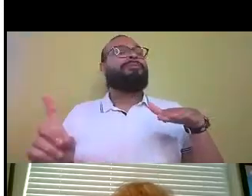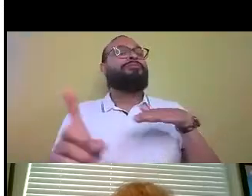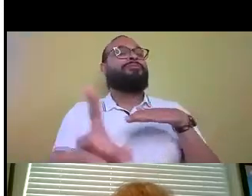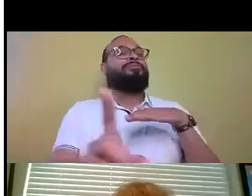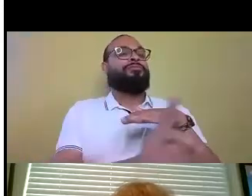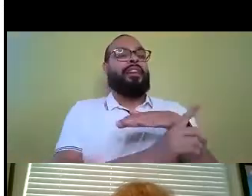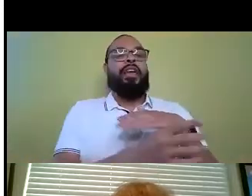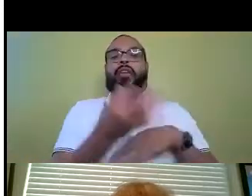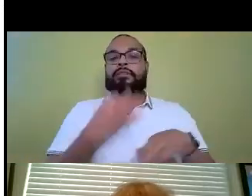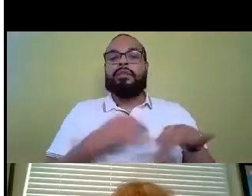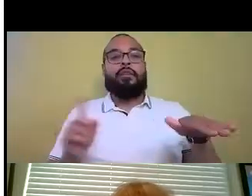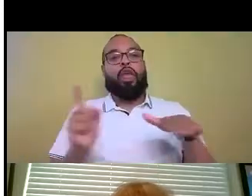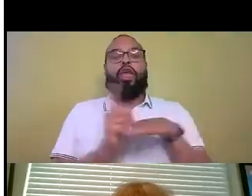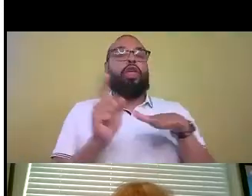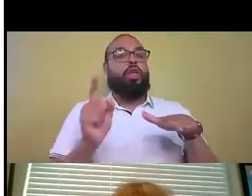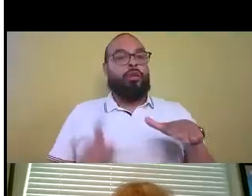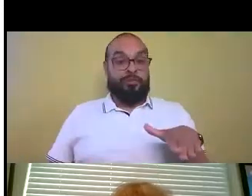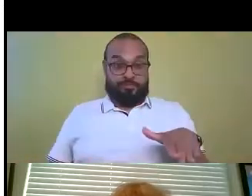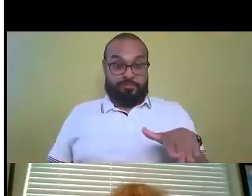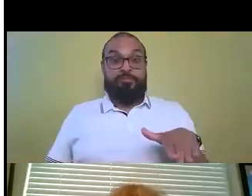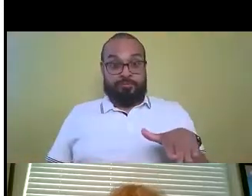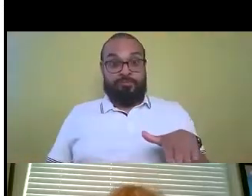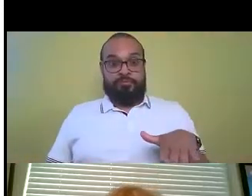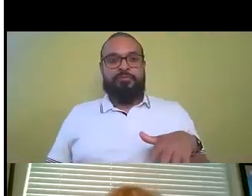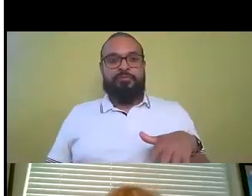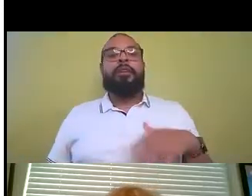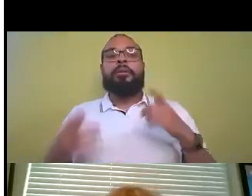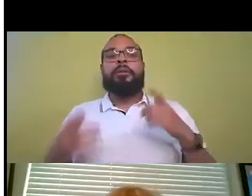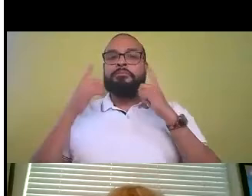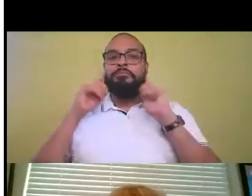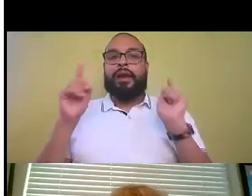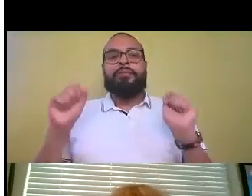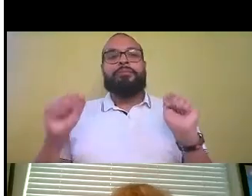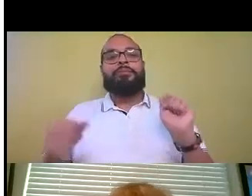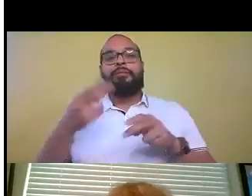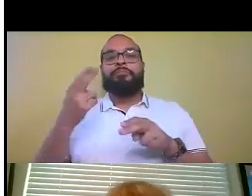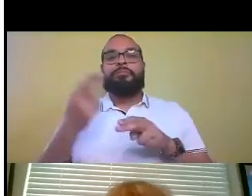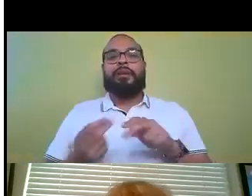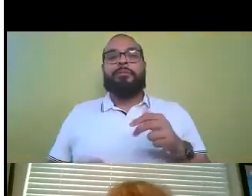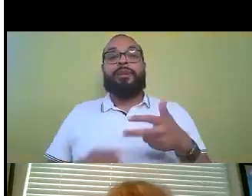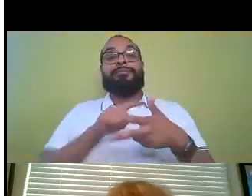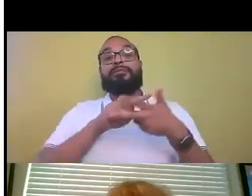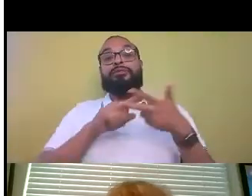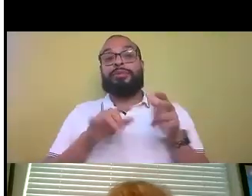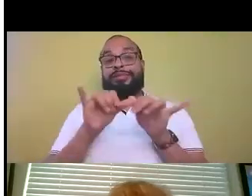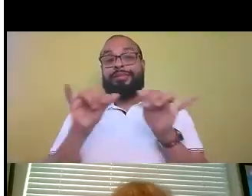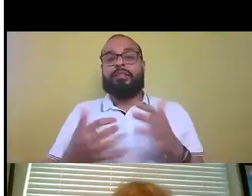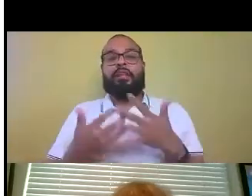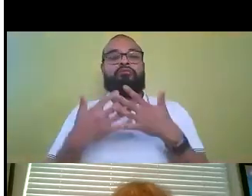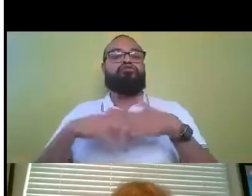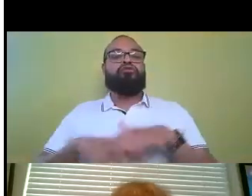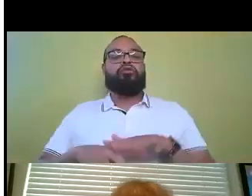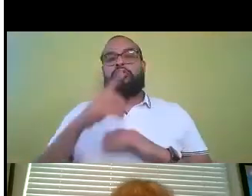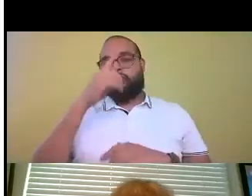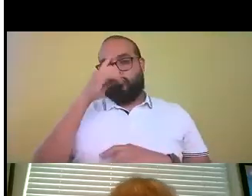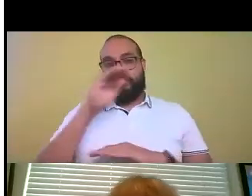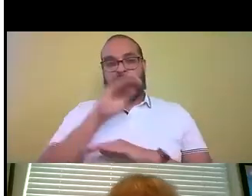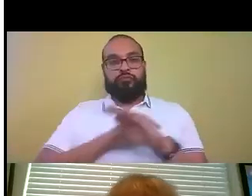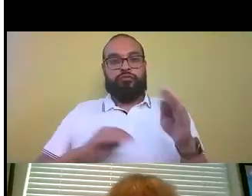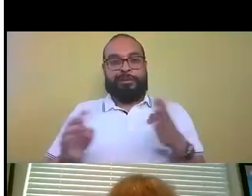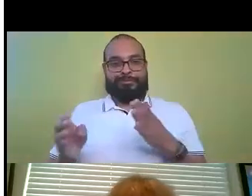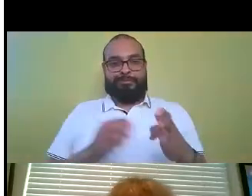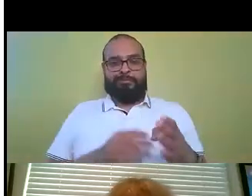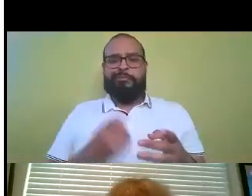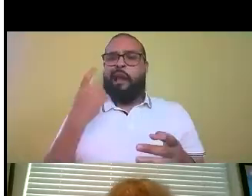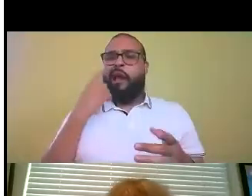we would happily say that have now integrated for functional outcomes in terms of motor planning. And I just gave